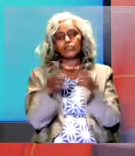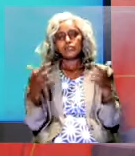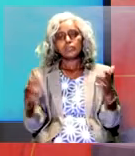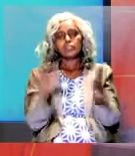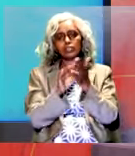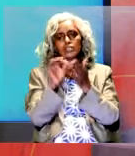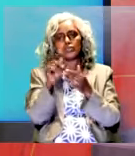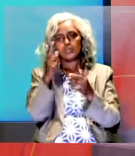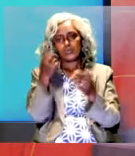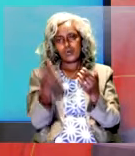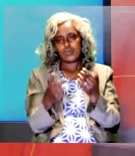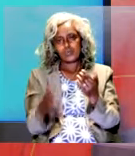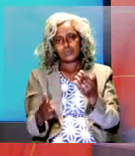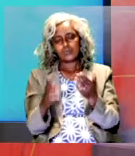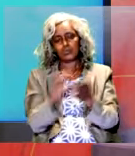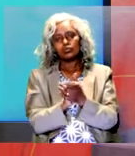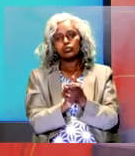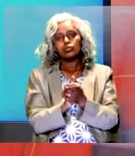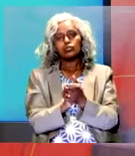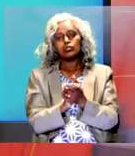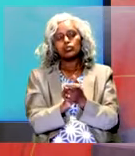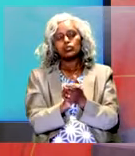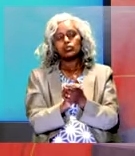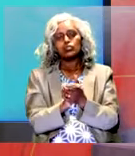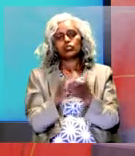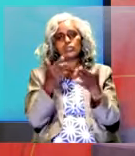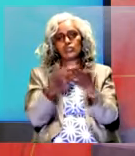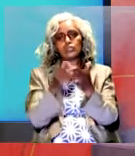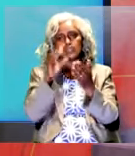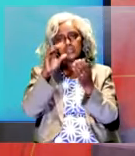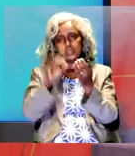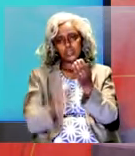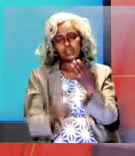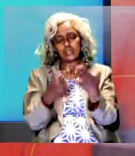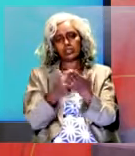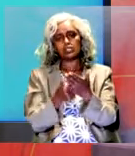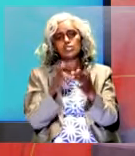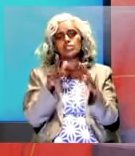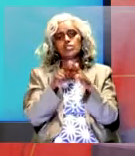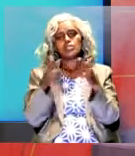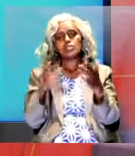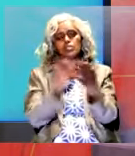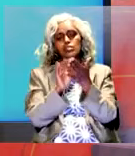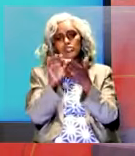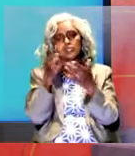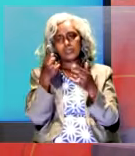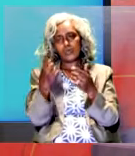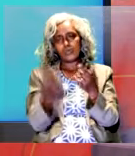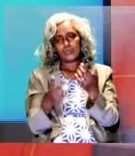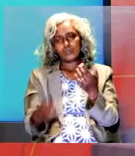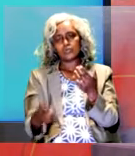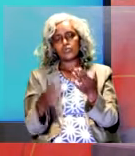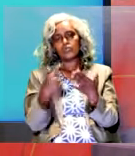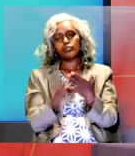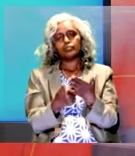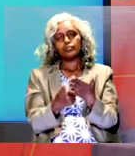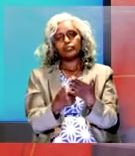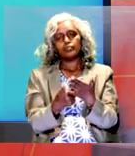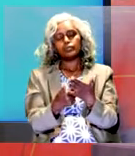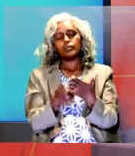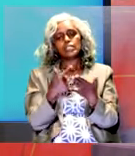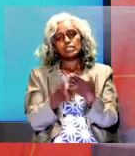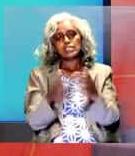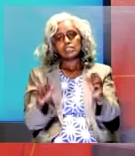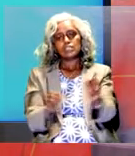number is 1 over 2. Next 1 over 2, it goes on, it decreases. So the greatest number is 1 over 2 here. So